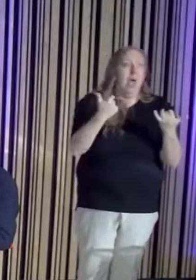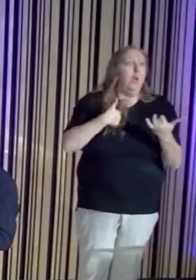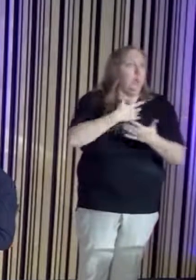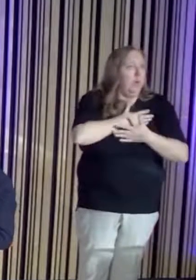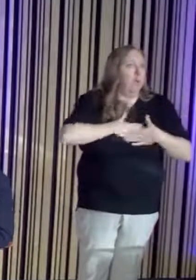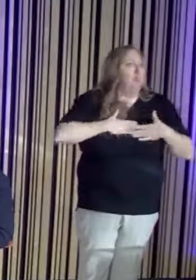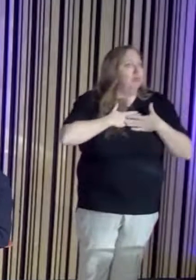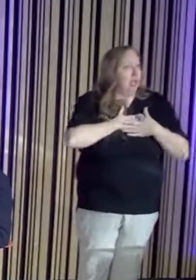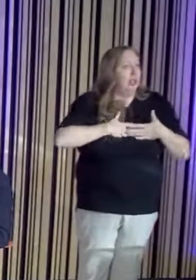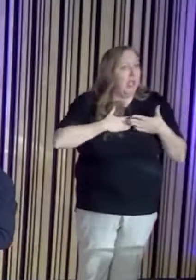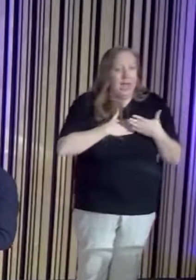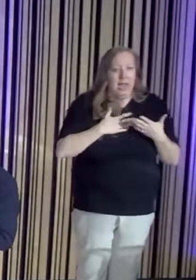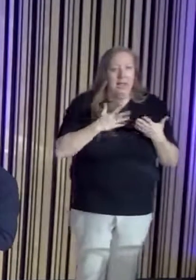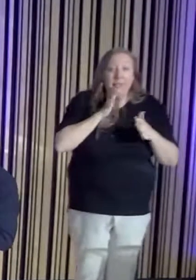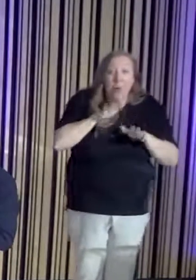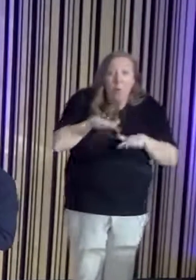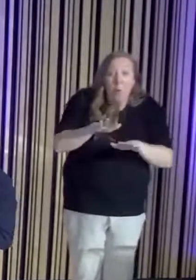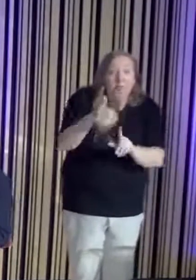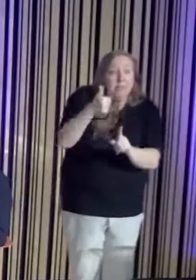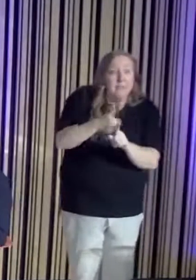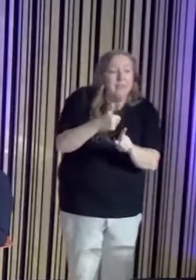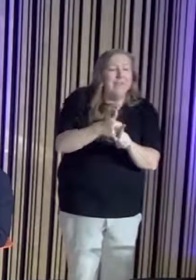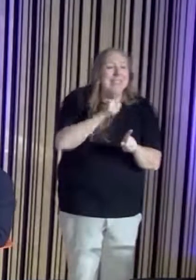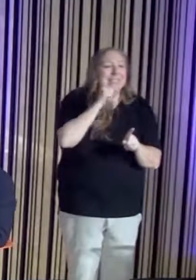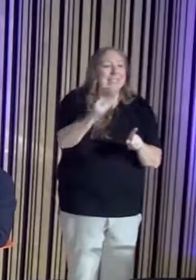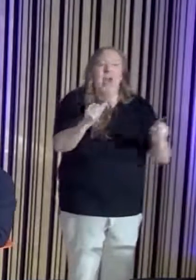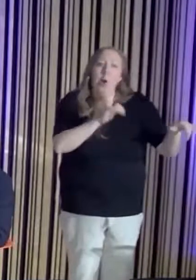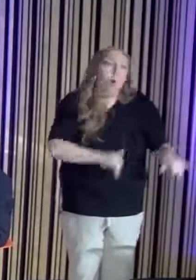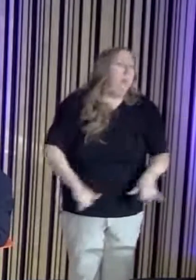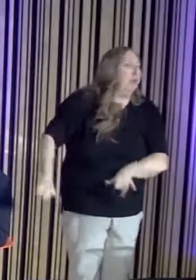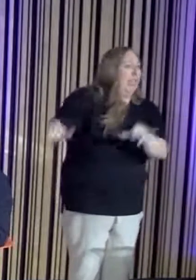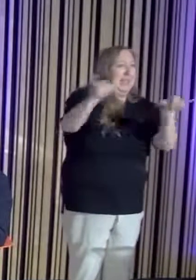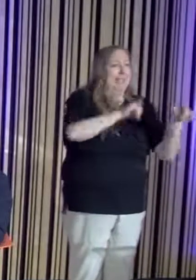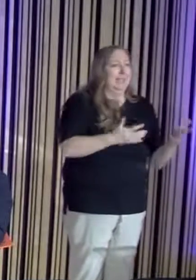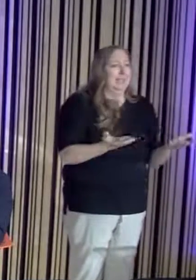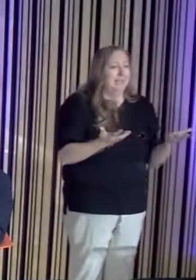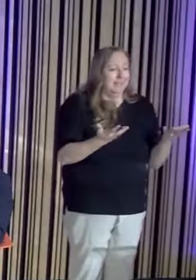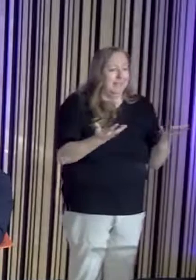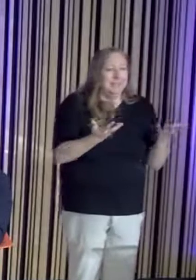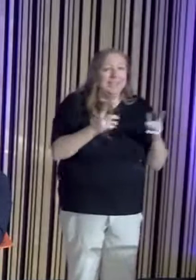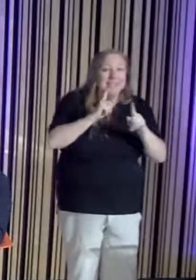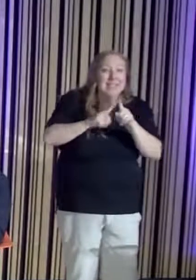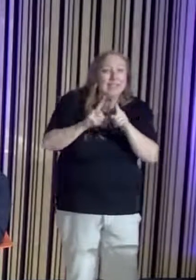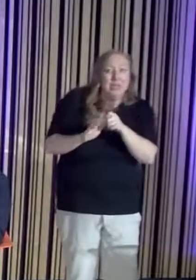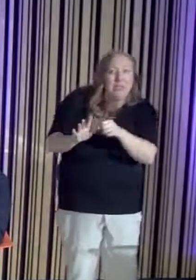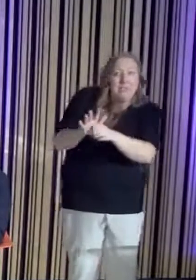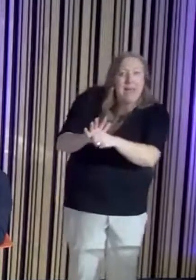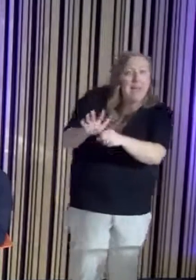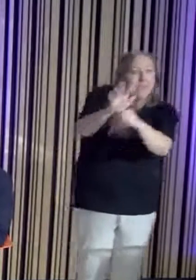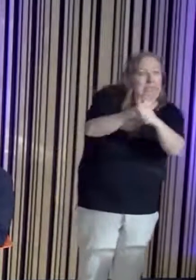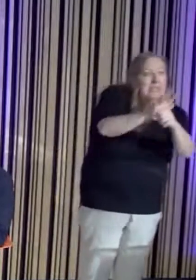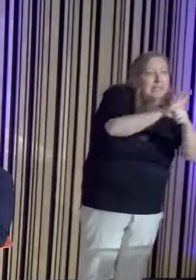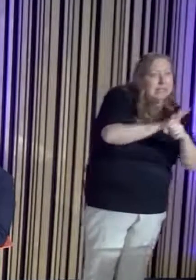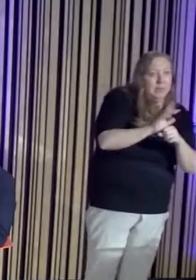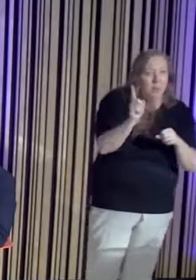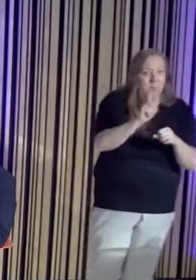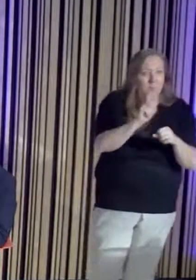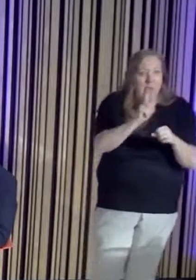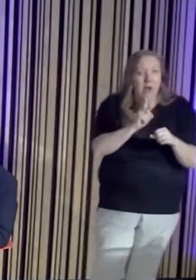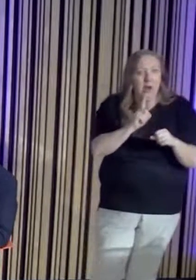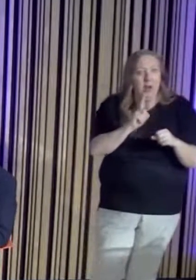that the ocean isn't so homogeneous after all, but there are different sort of spaces in which you can live. There